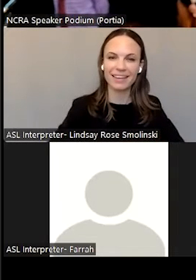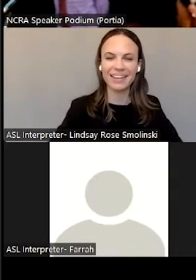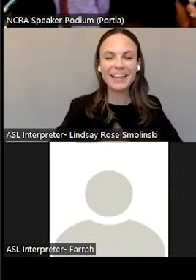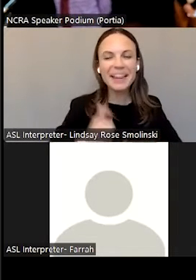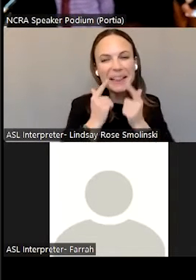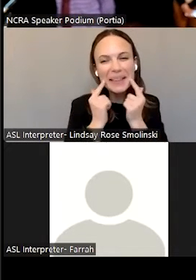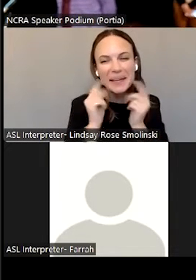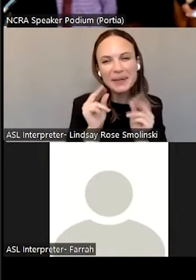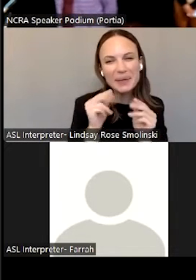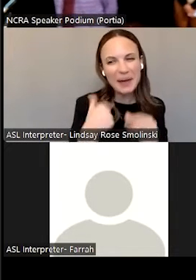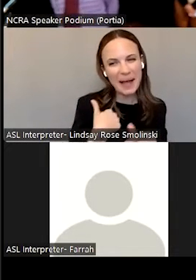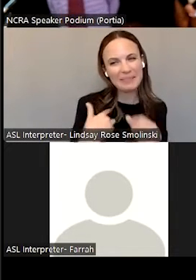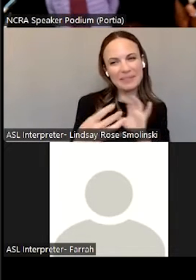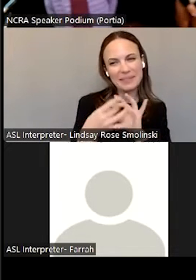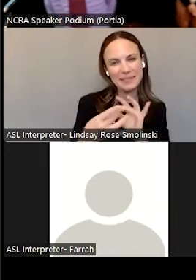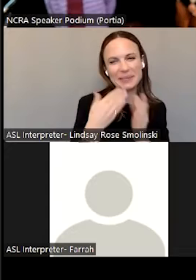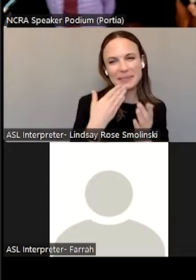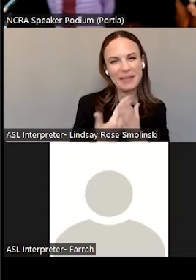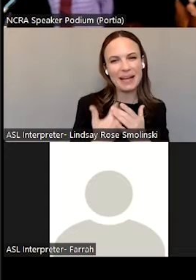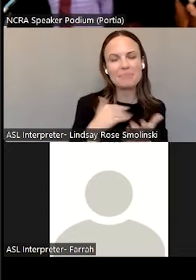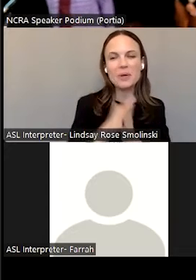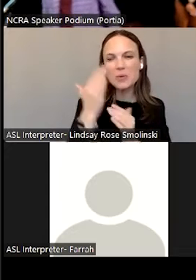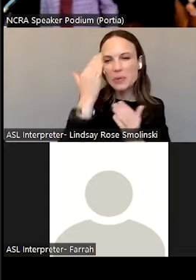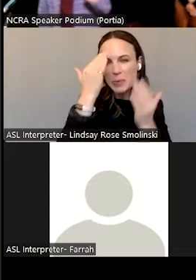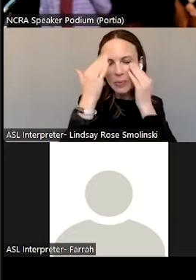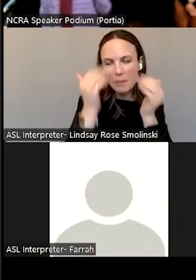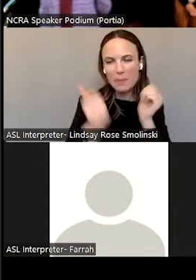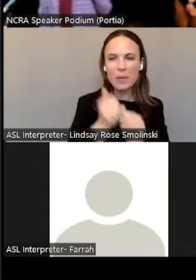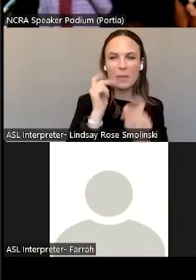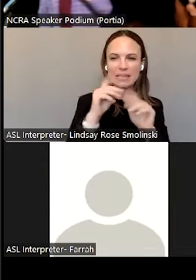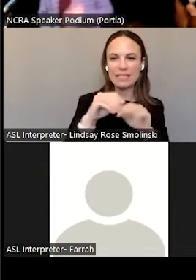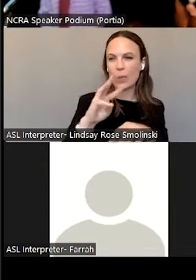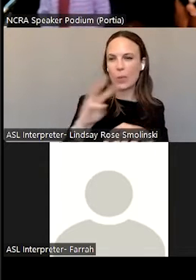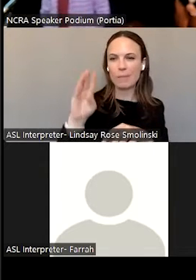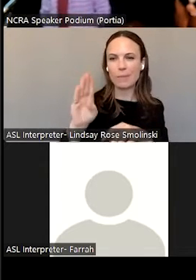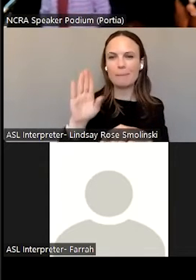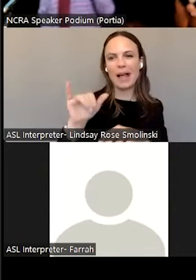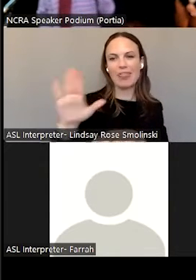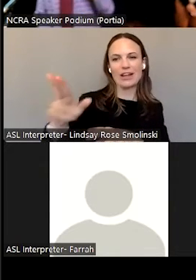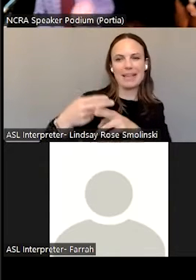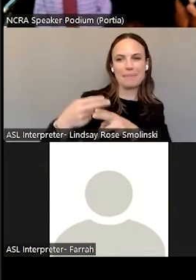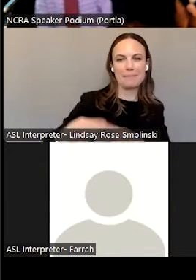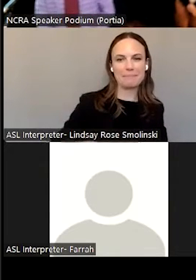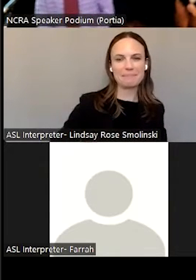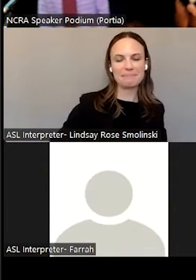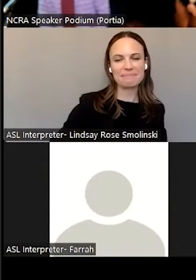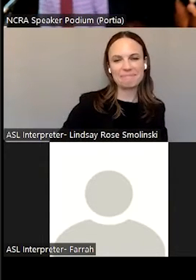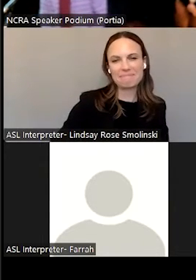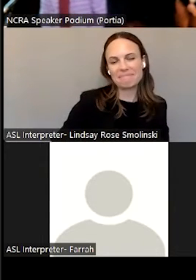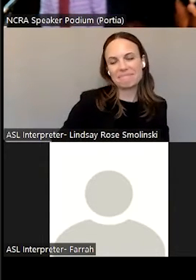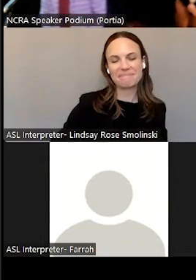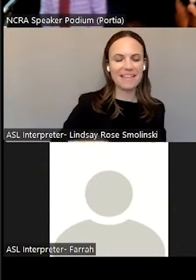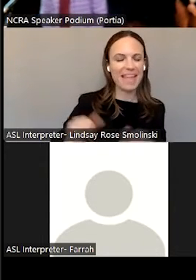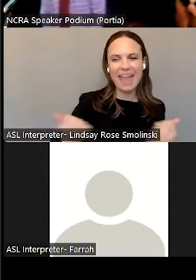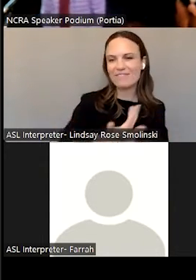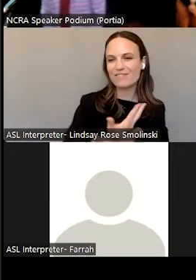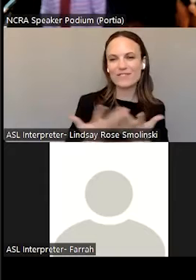No, I've got a really good relationship. I've gotten to know most of the people in West Berkeley by name, so it's all very